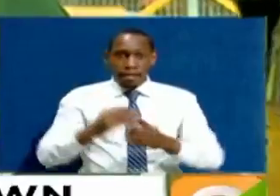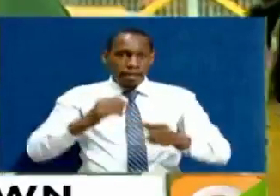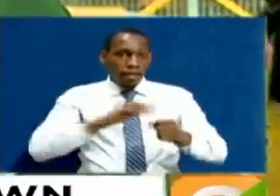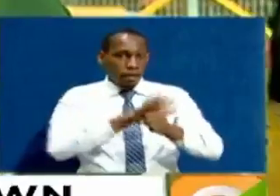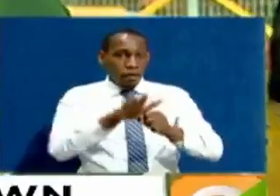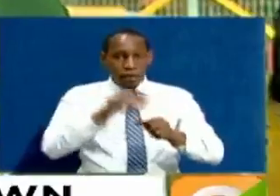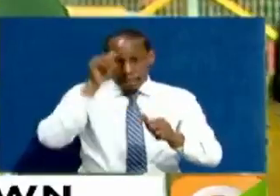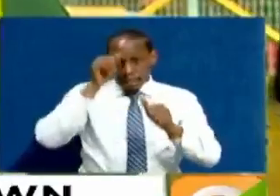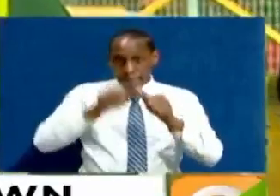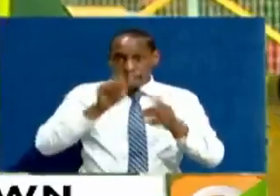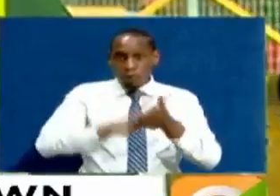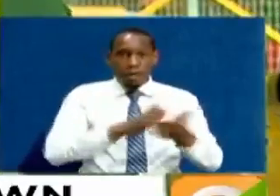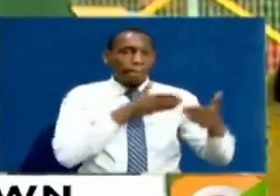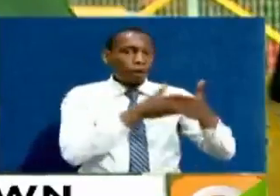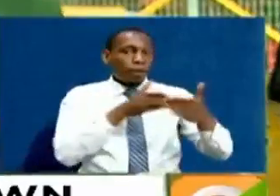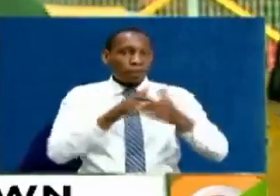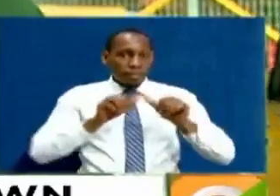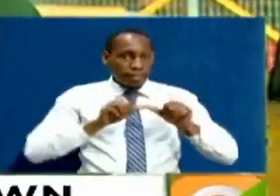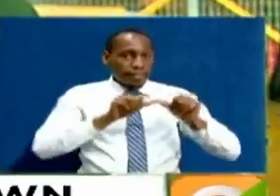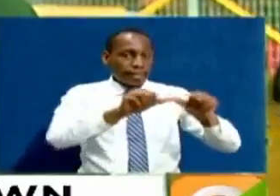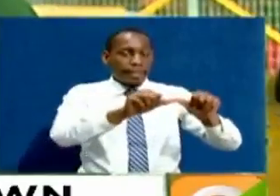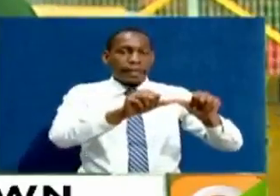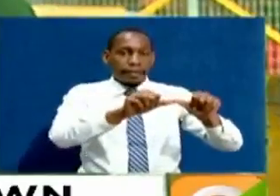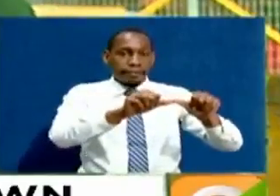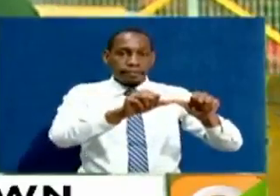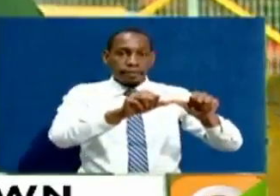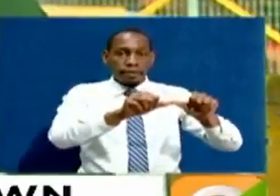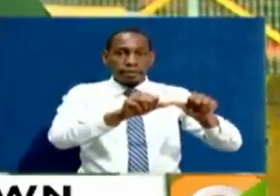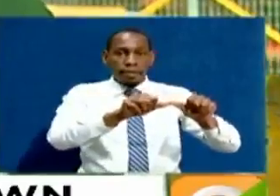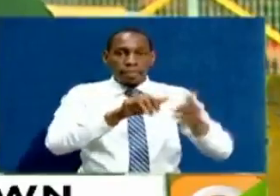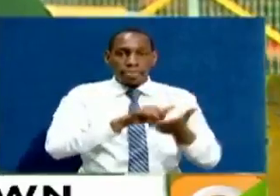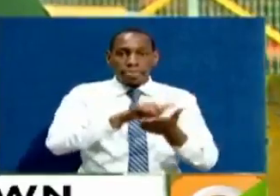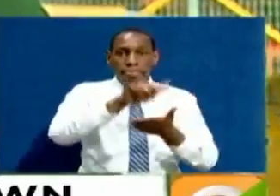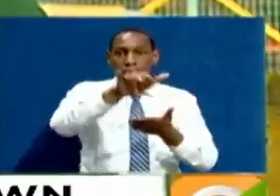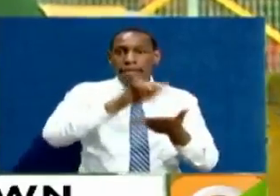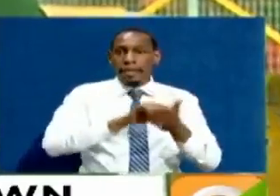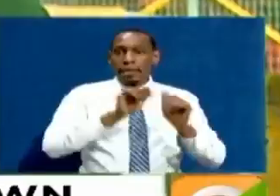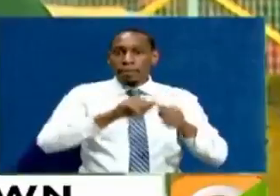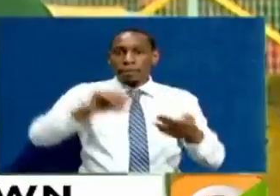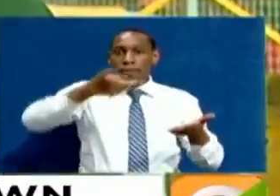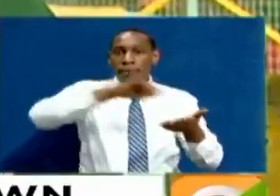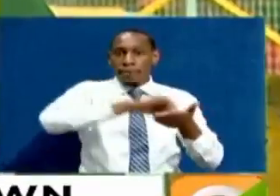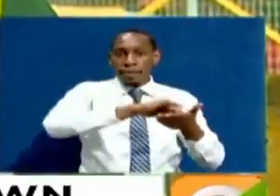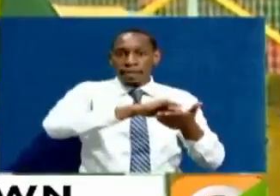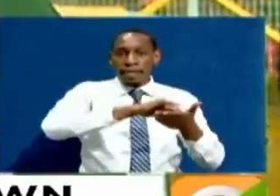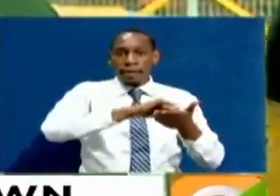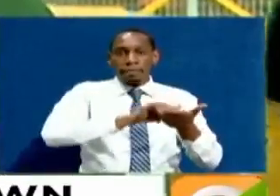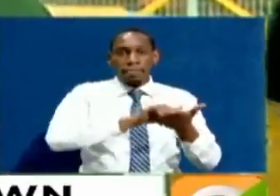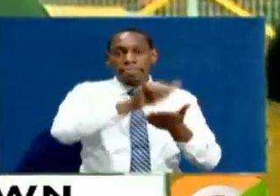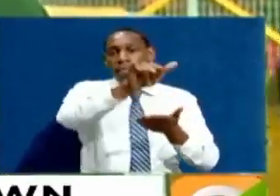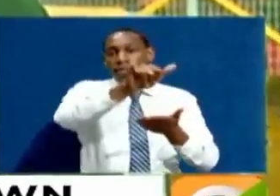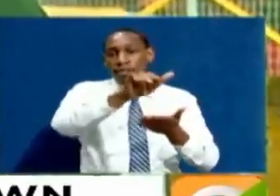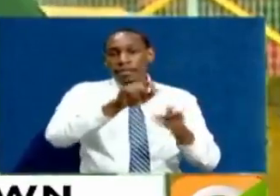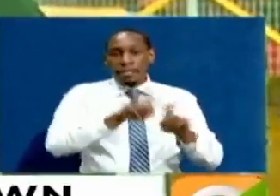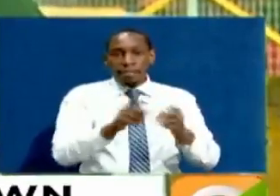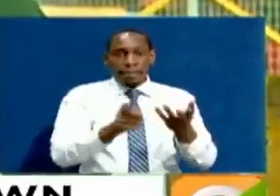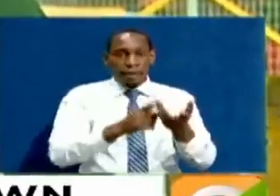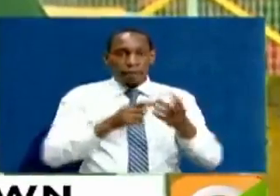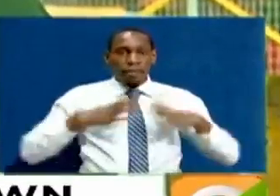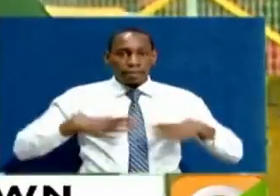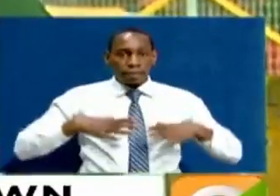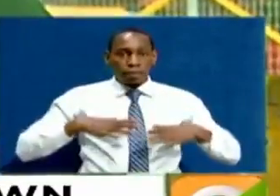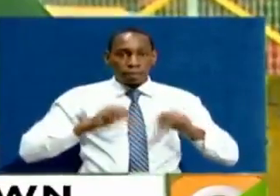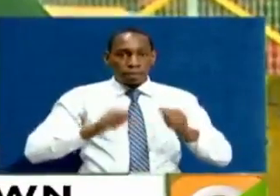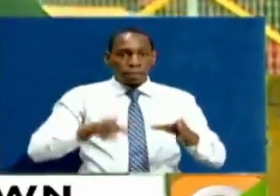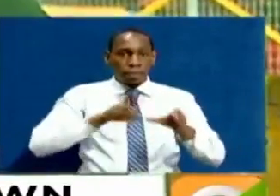COVID-19. Remember, there are restrictions still, with how many aircrafts that can come into the country or they can leave, and how many passengers who